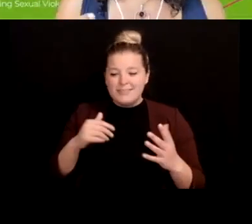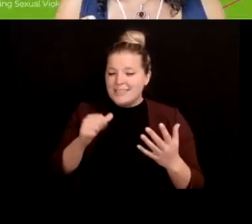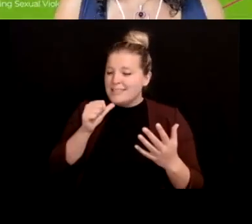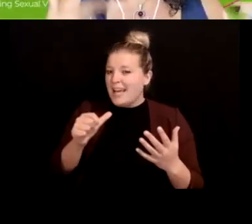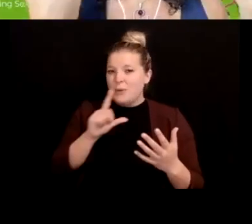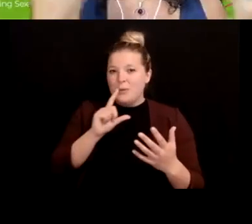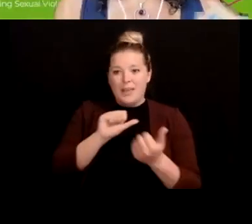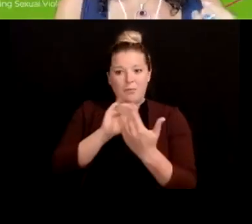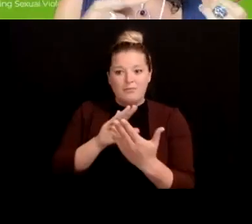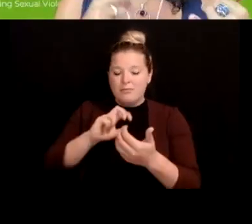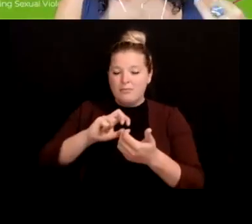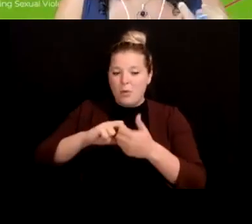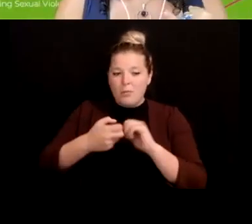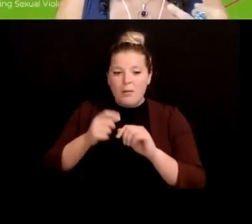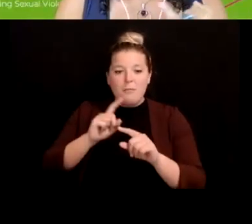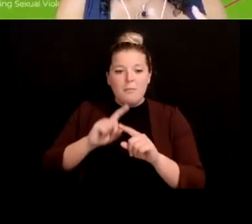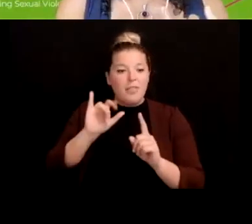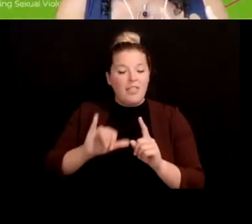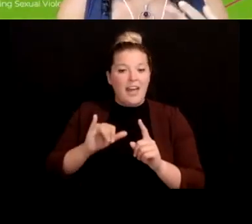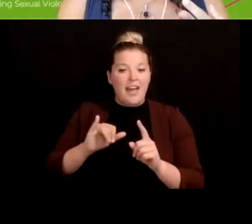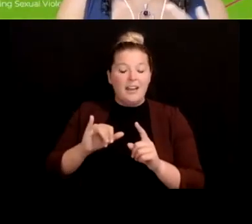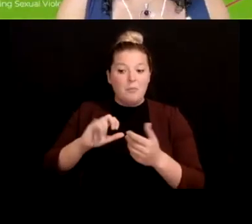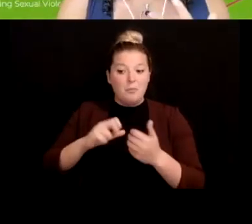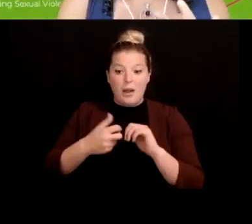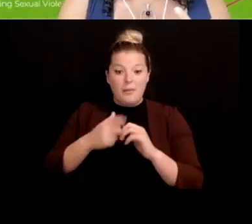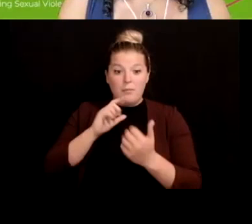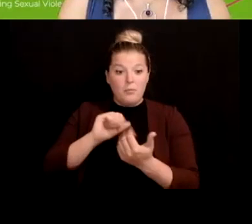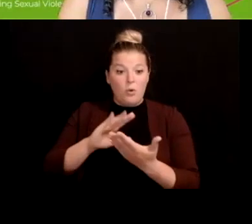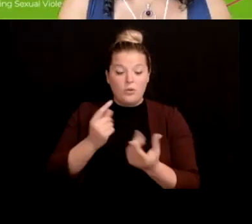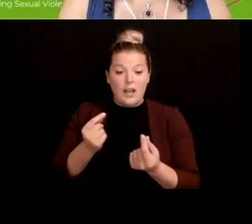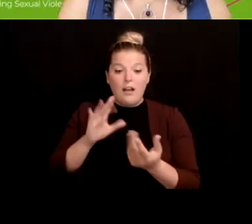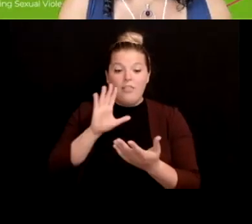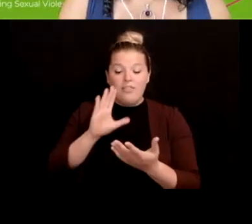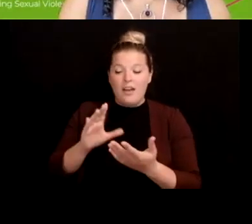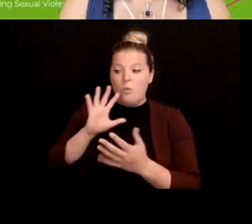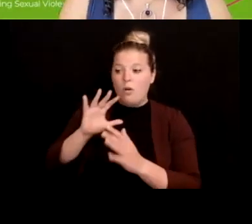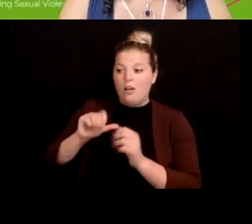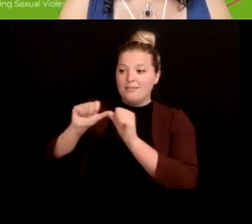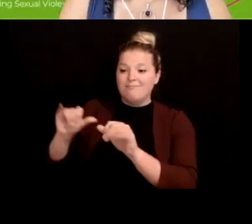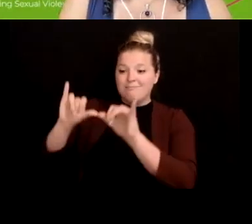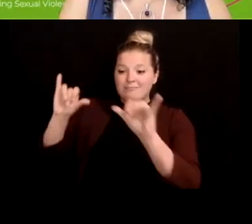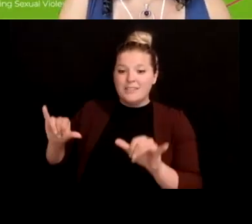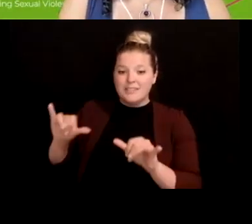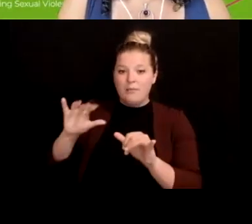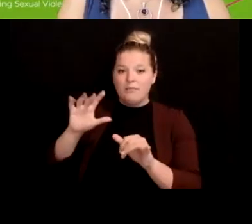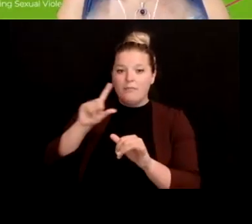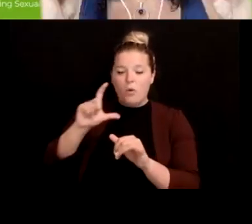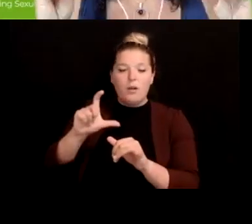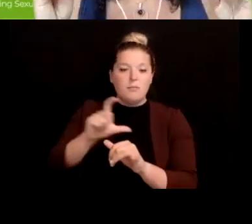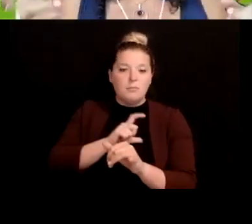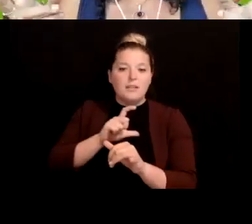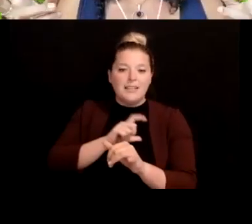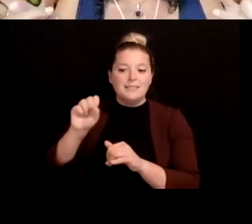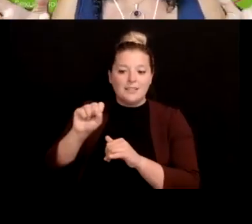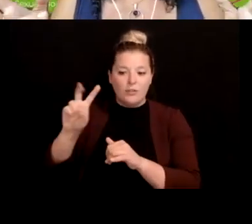does do is it legitimates the system that perpetrates, condones, and perpetuates and promotes police sexual violence.